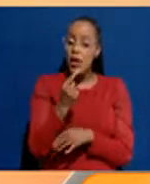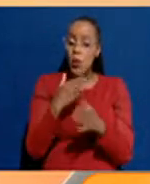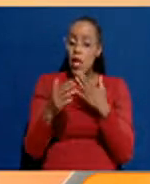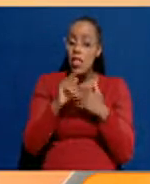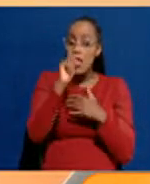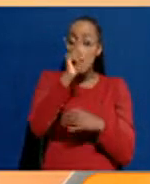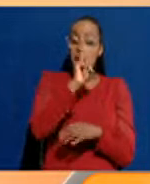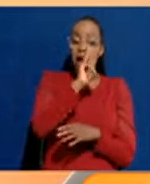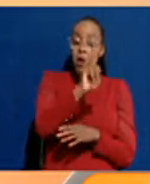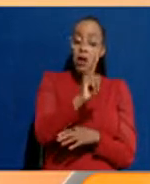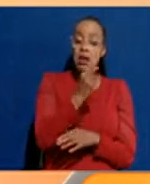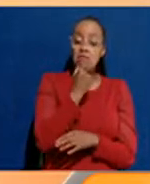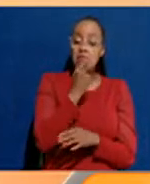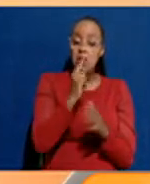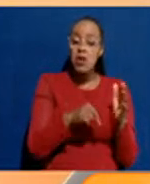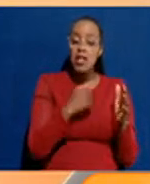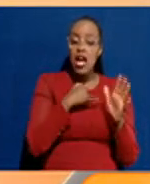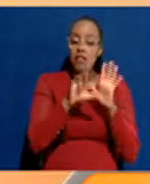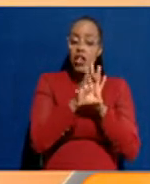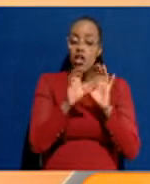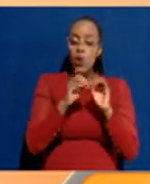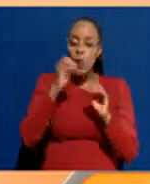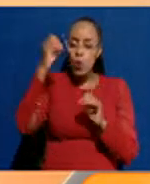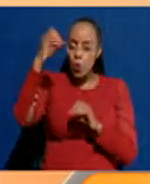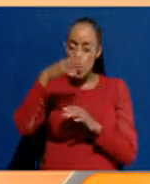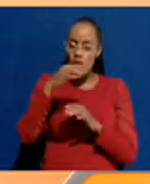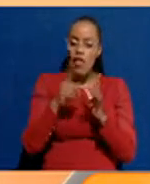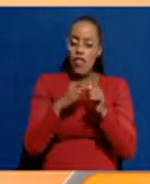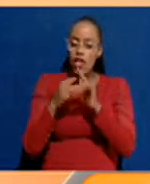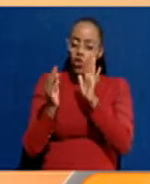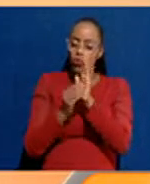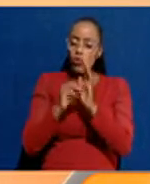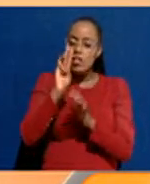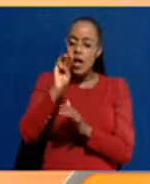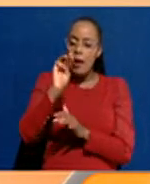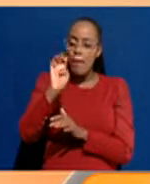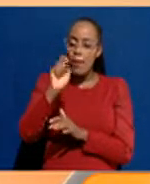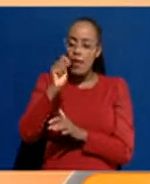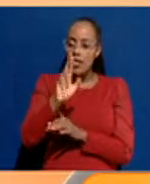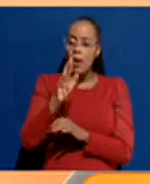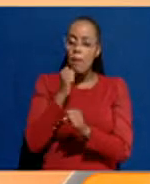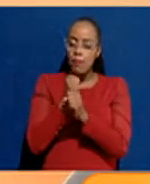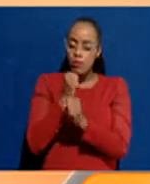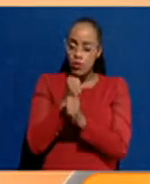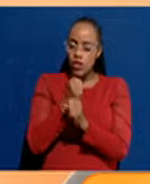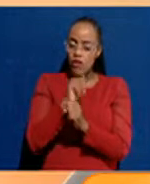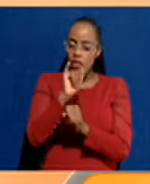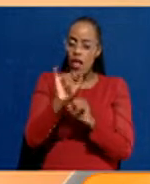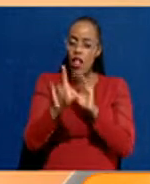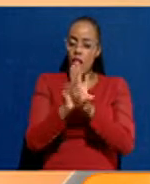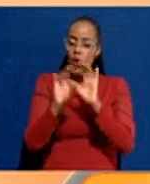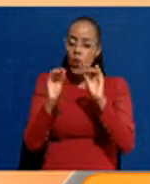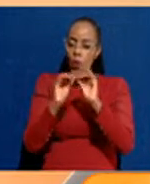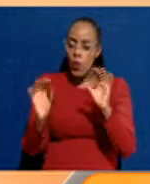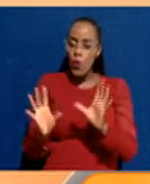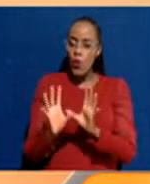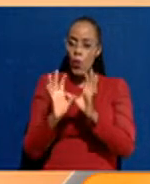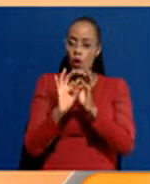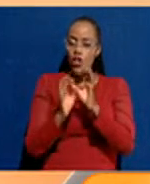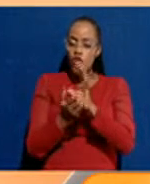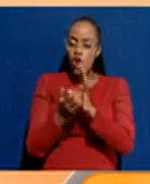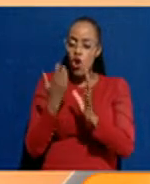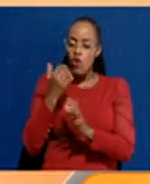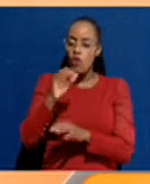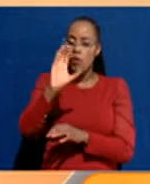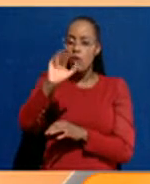president directs and says that if there is an illegal connection, go meter it, there are persons that have done the illegal connection, you remove the cable